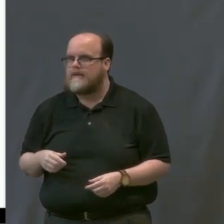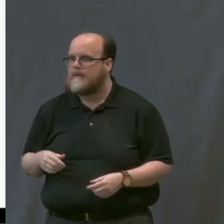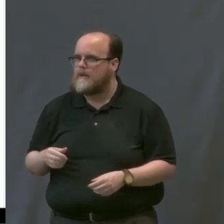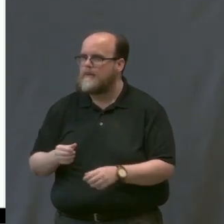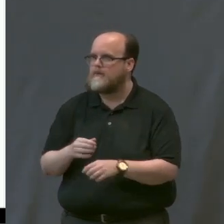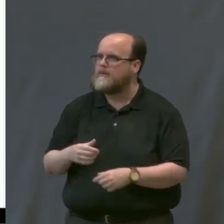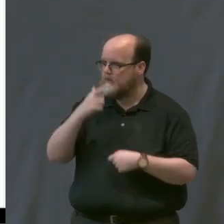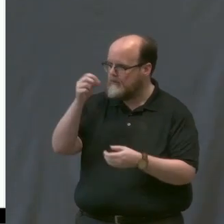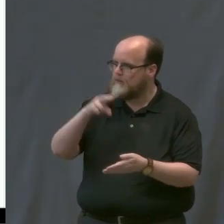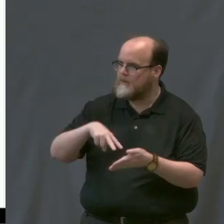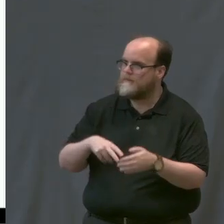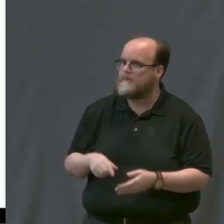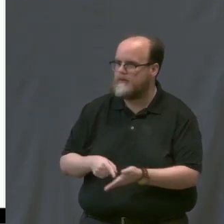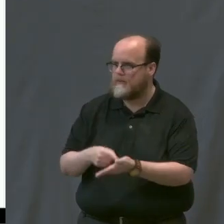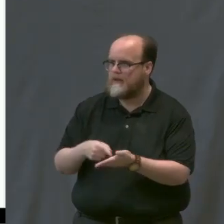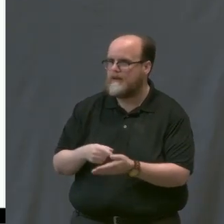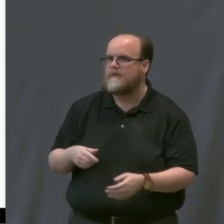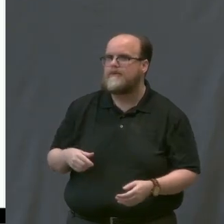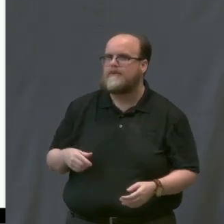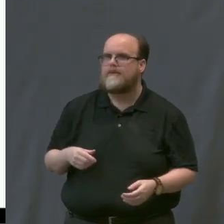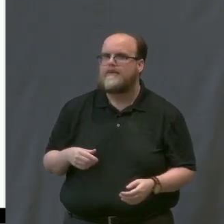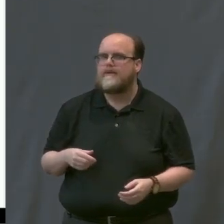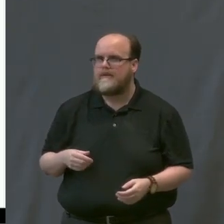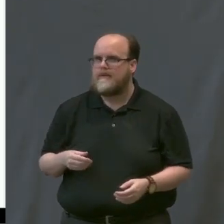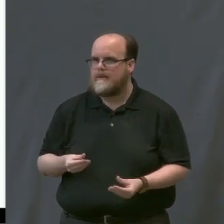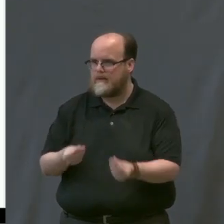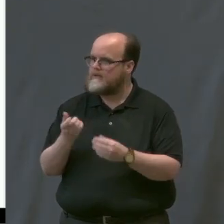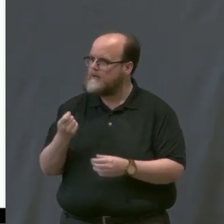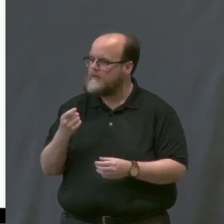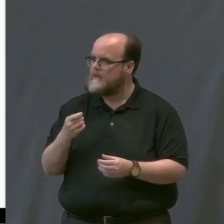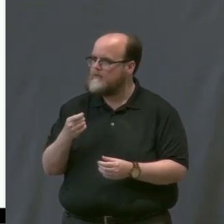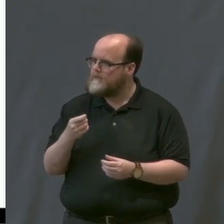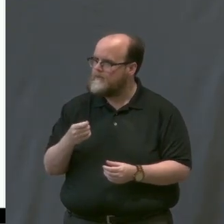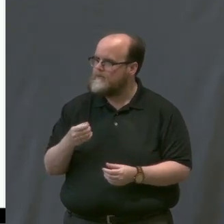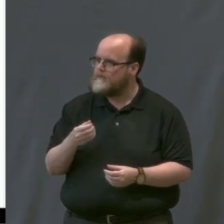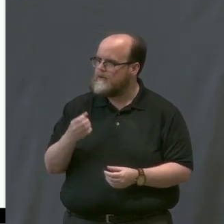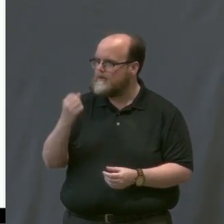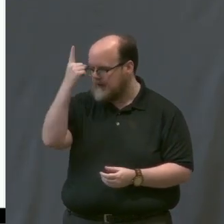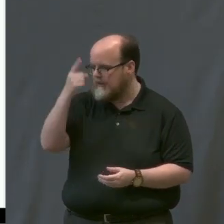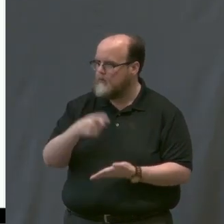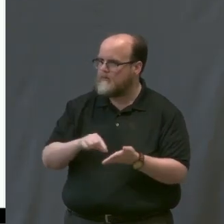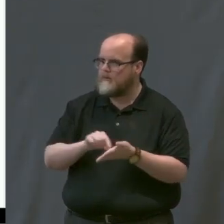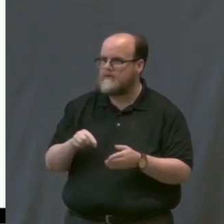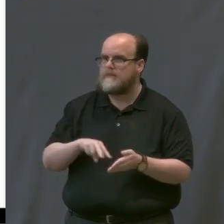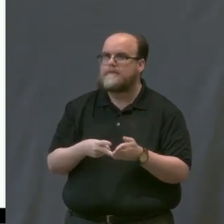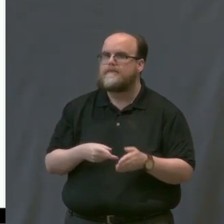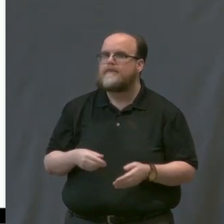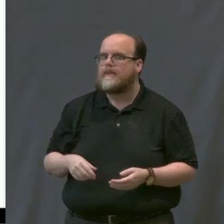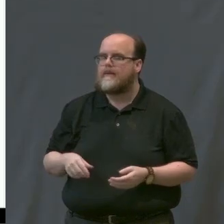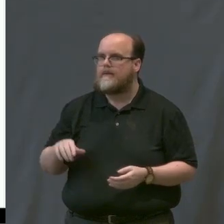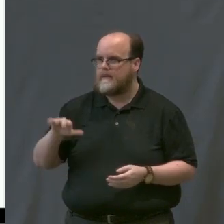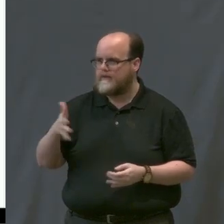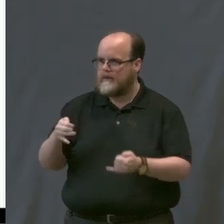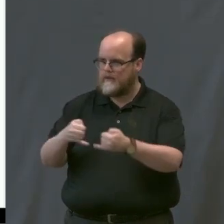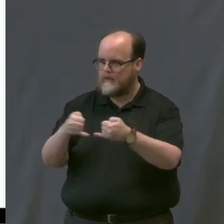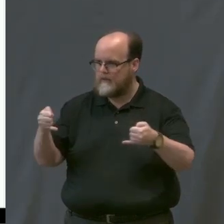interesting reading, and sometimes that gives you a little bit of insight into some of the things that these verses are saying. The fifth row